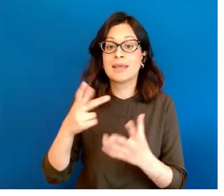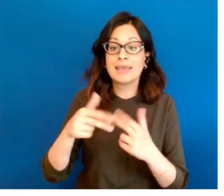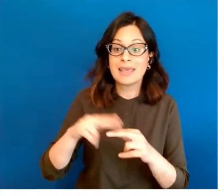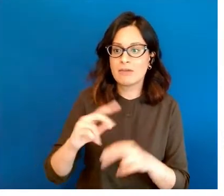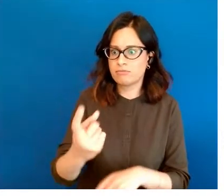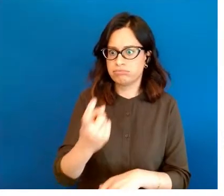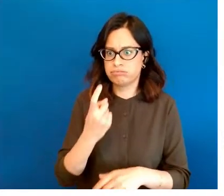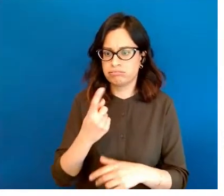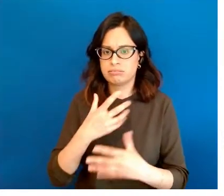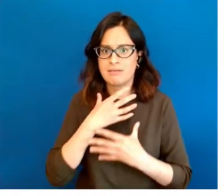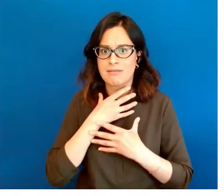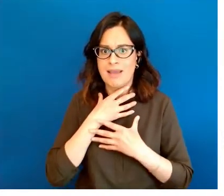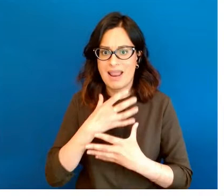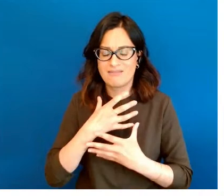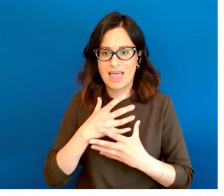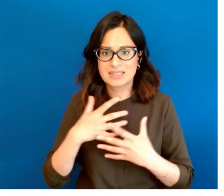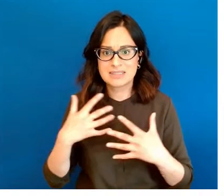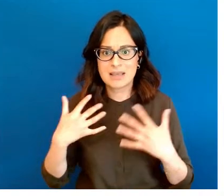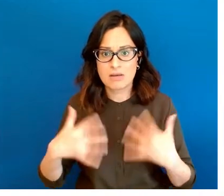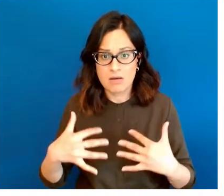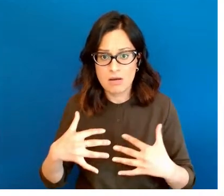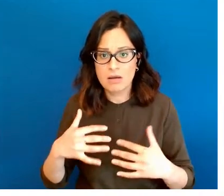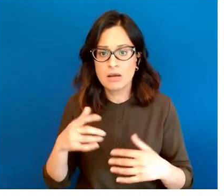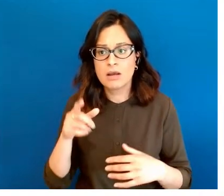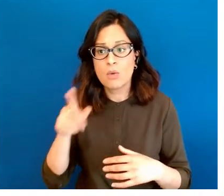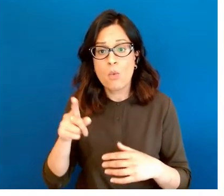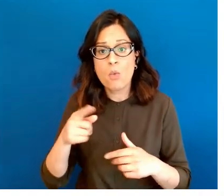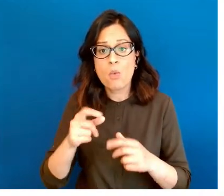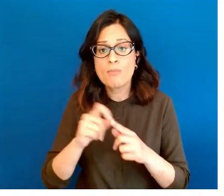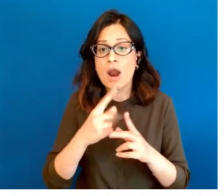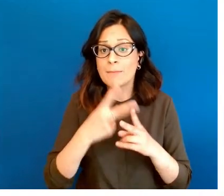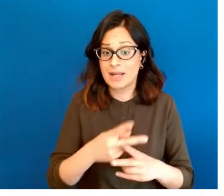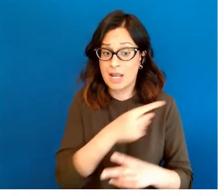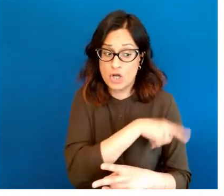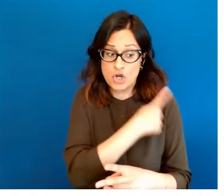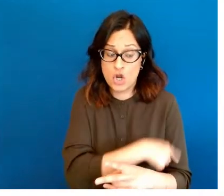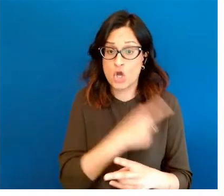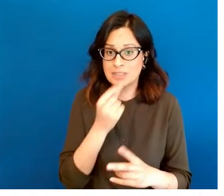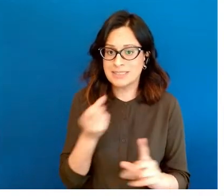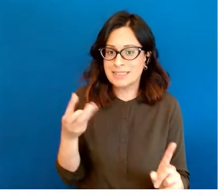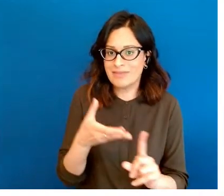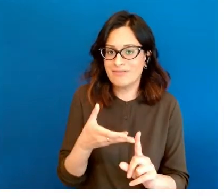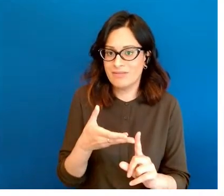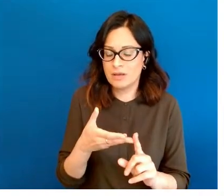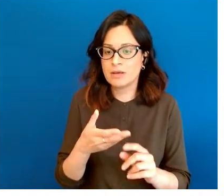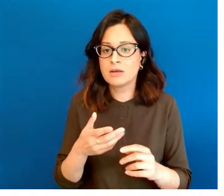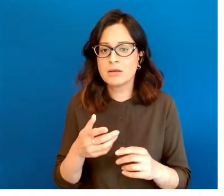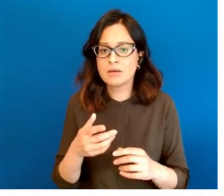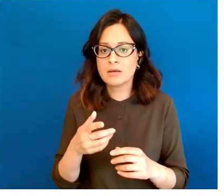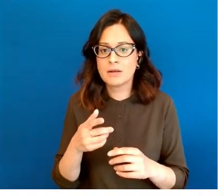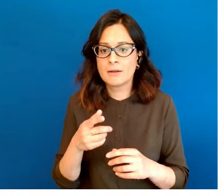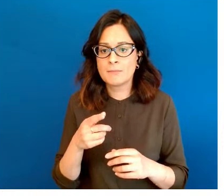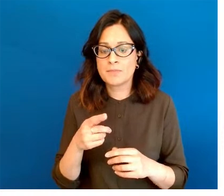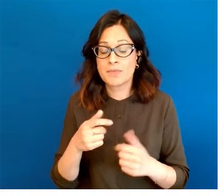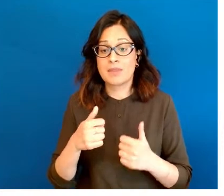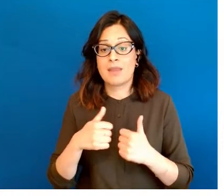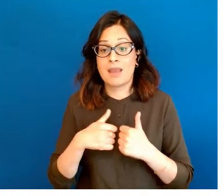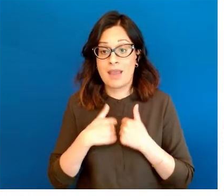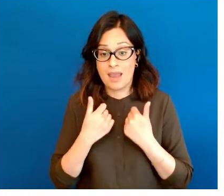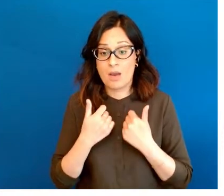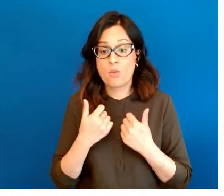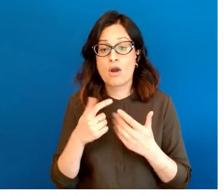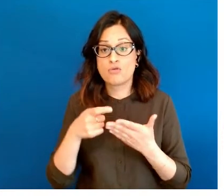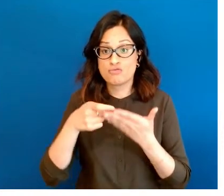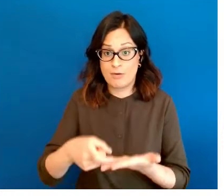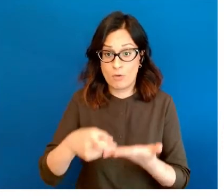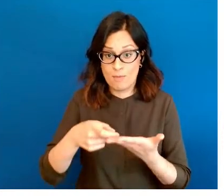GPs or primary care nurses. The recommendation from MHRA is that actually all patients should